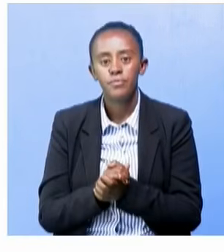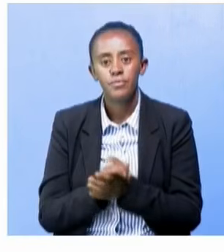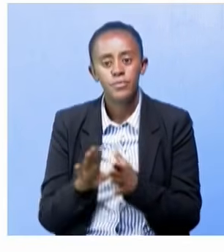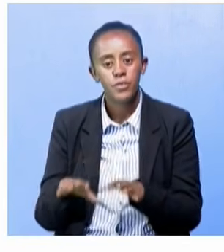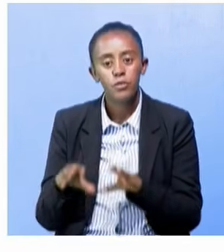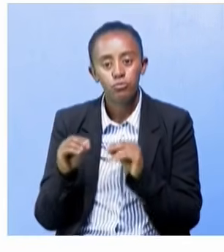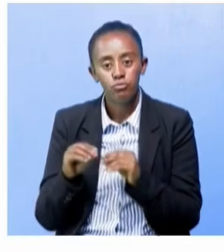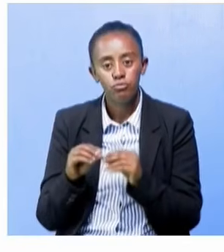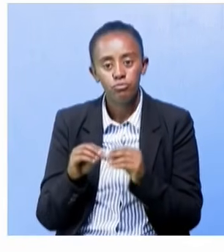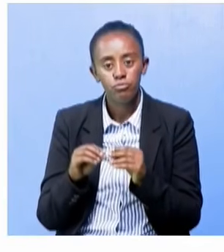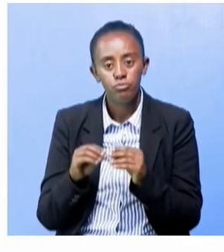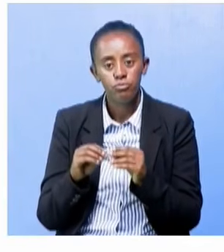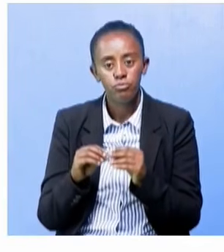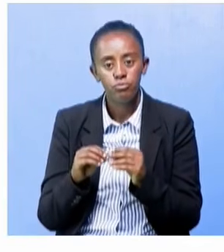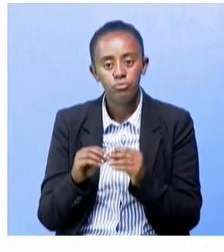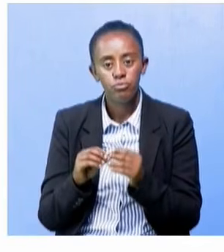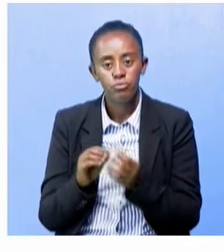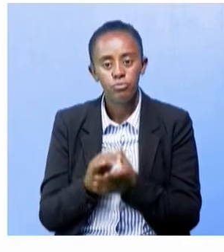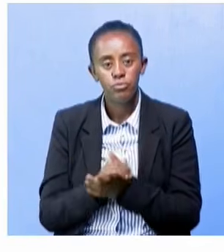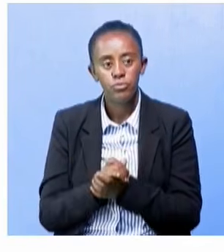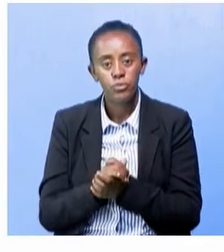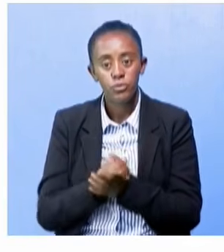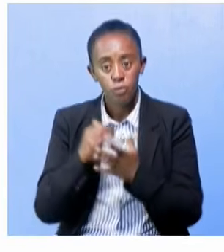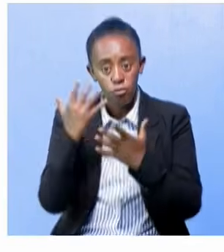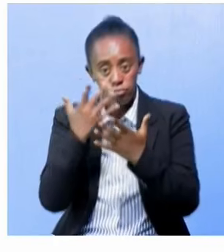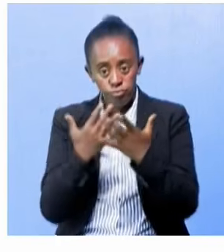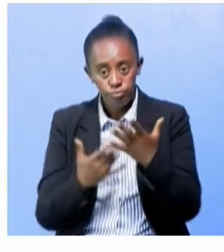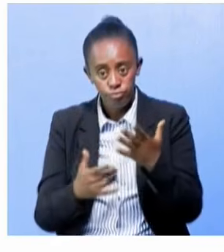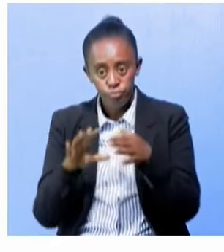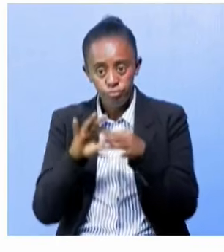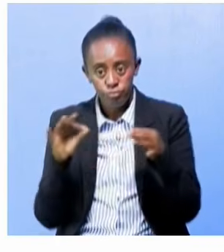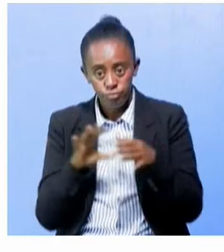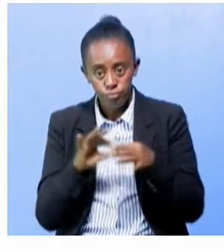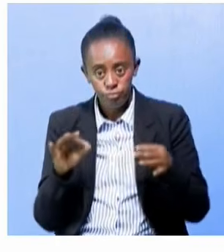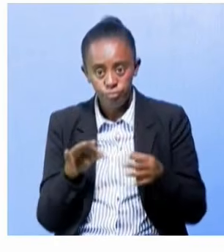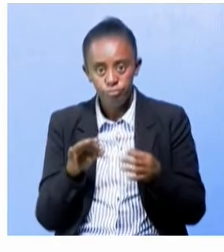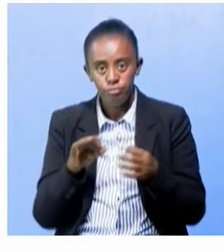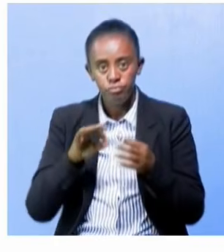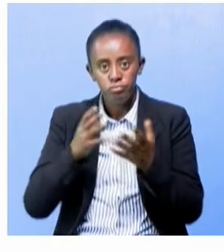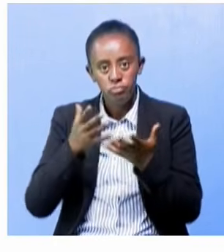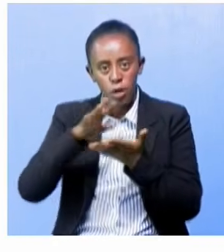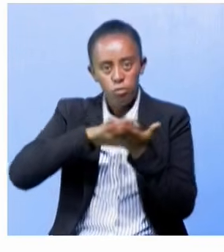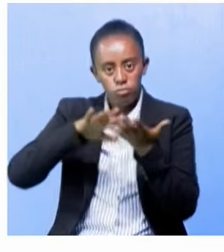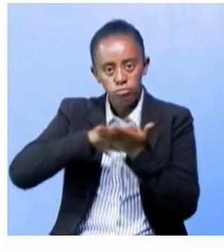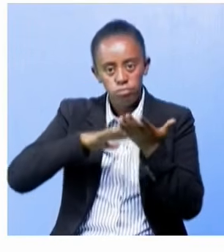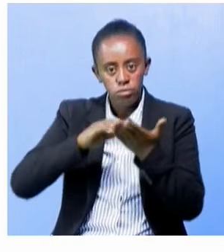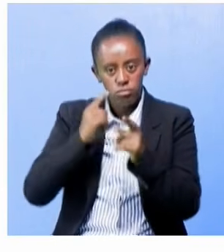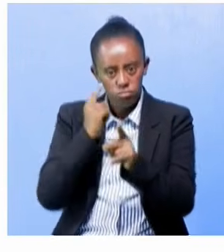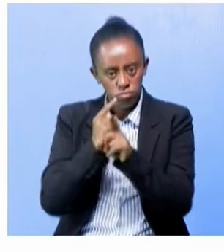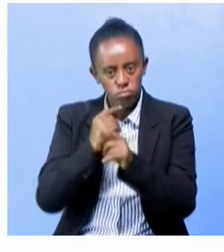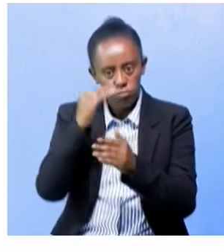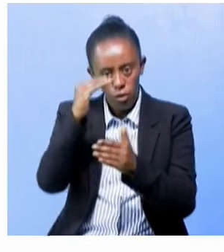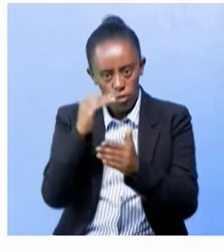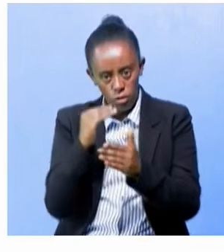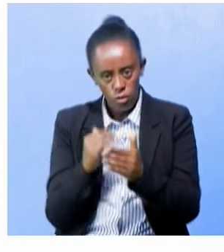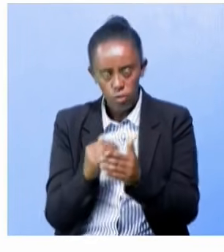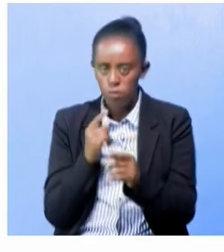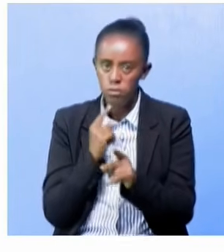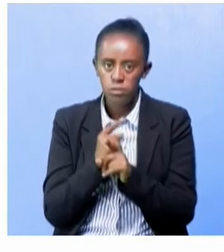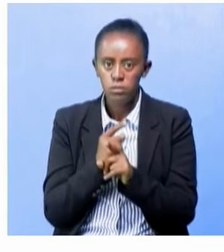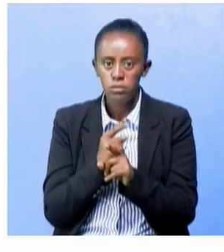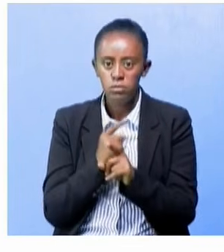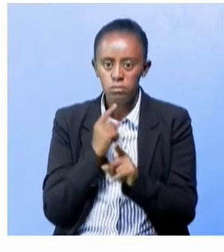Students, look at these sentences are just written in jumbled ways. They are not written in the correct